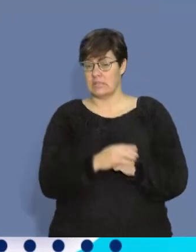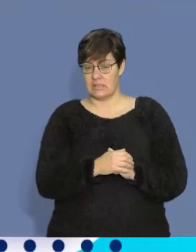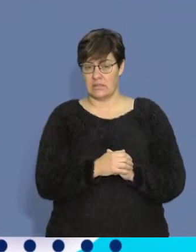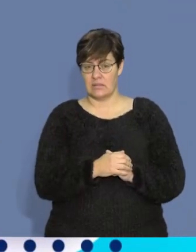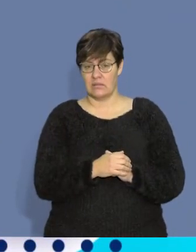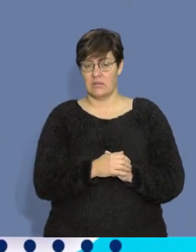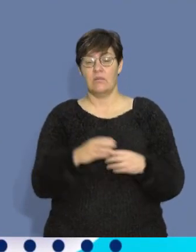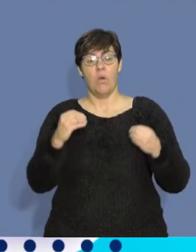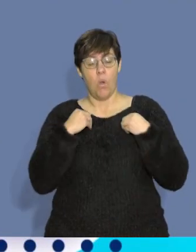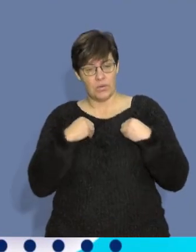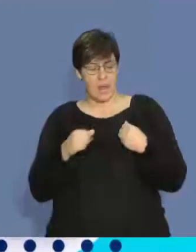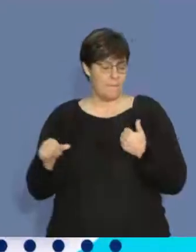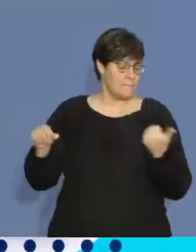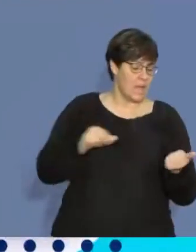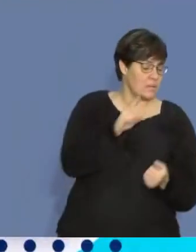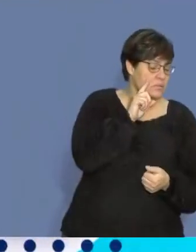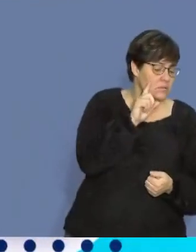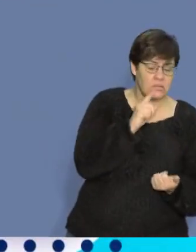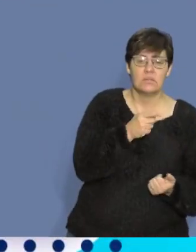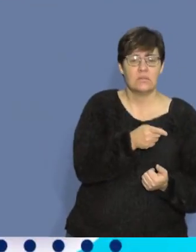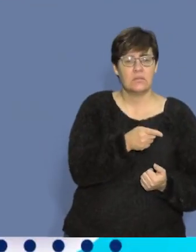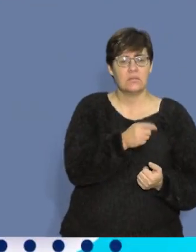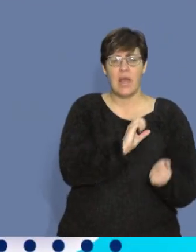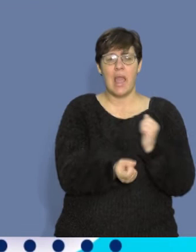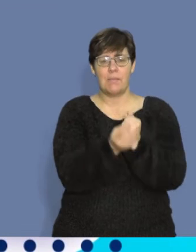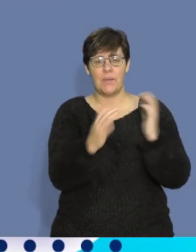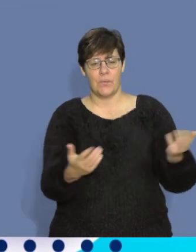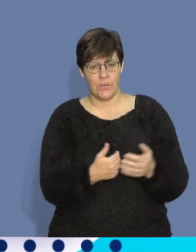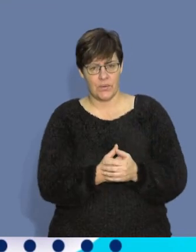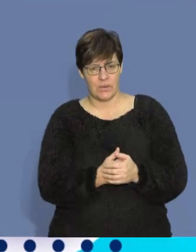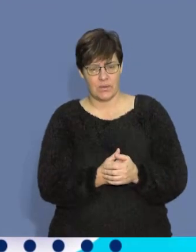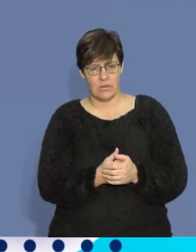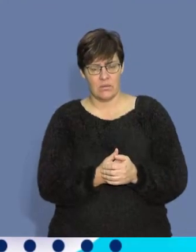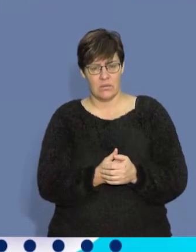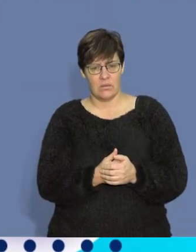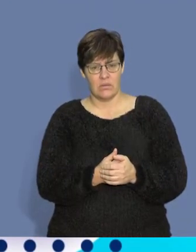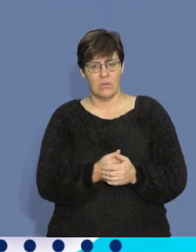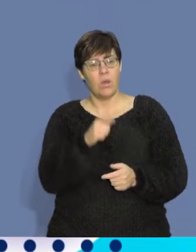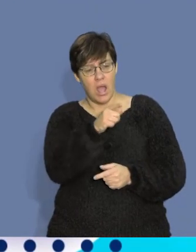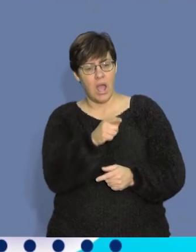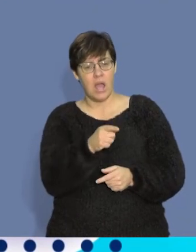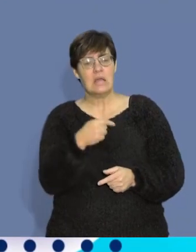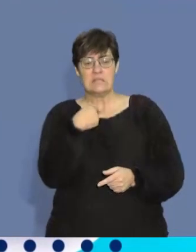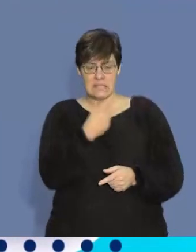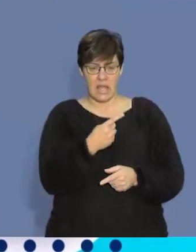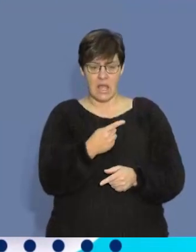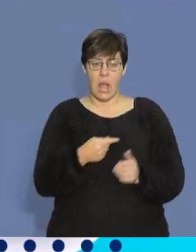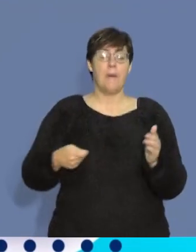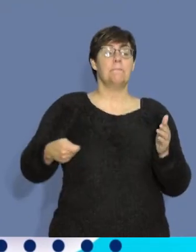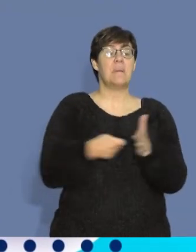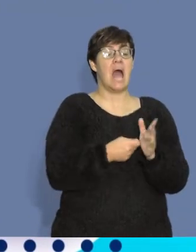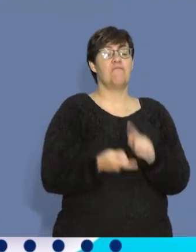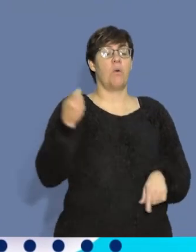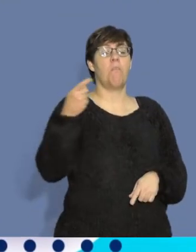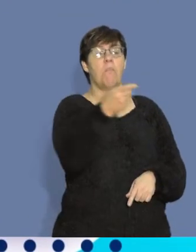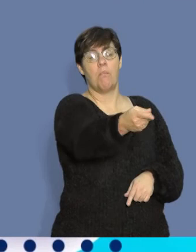What will have to be done is the owner will have to go back and see how did this happen, because this wholesaler that